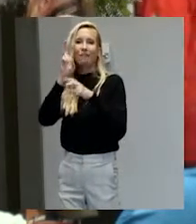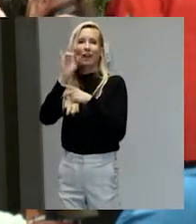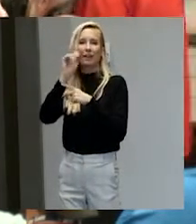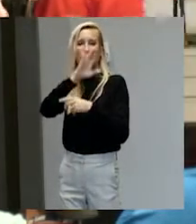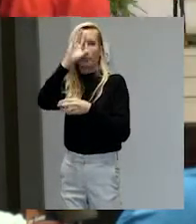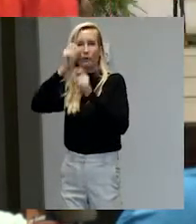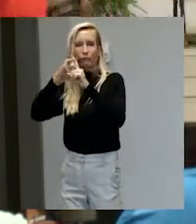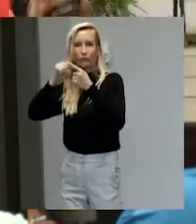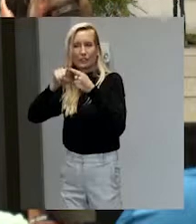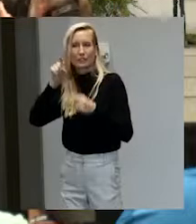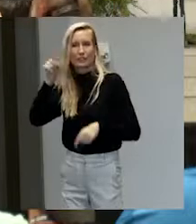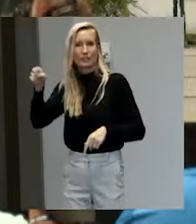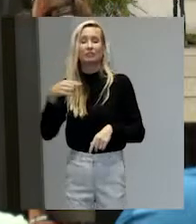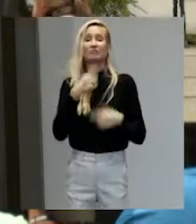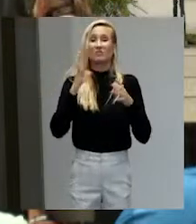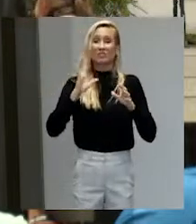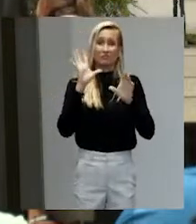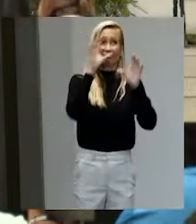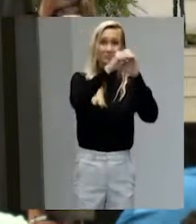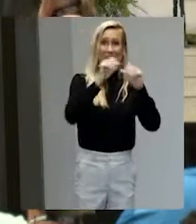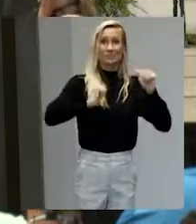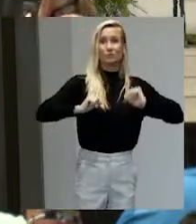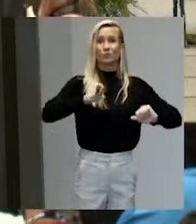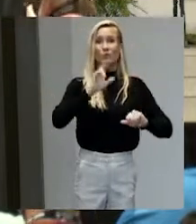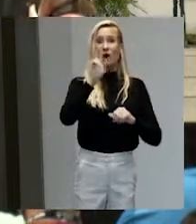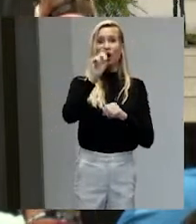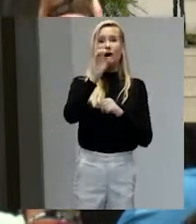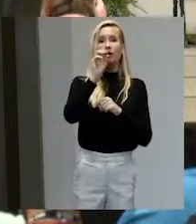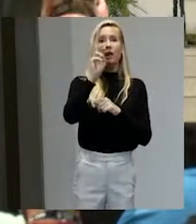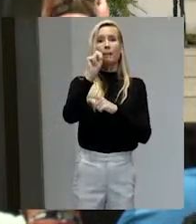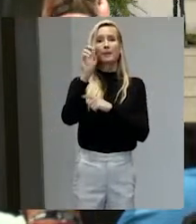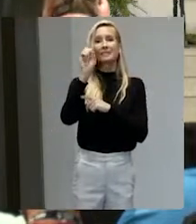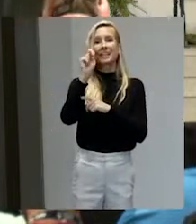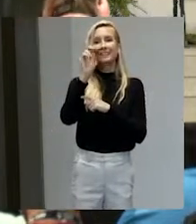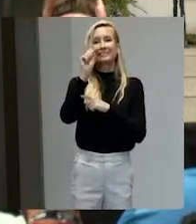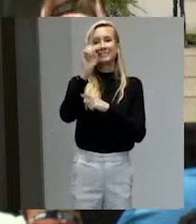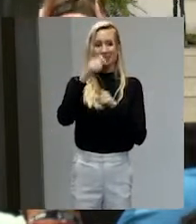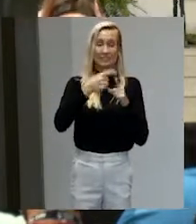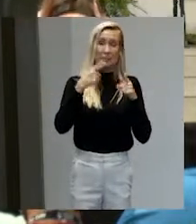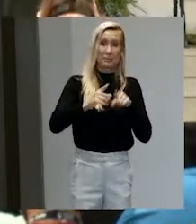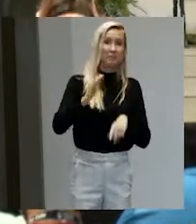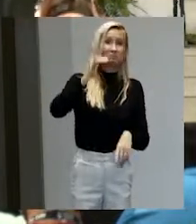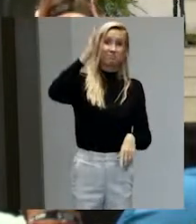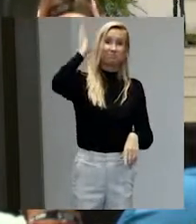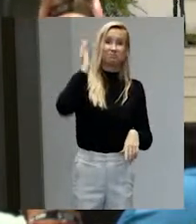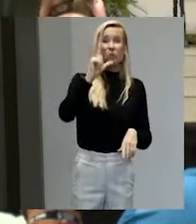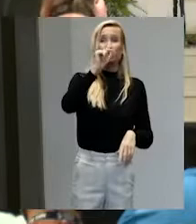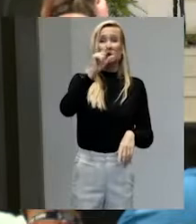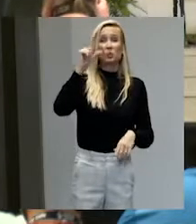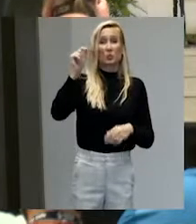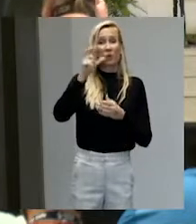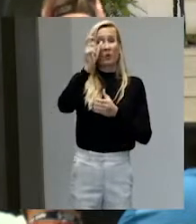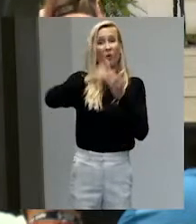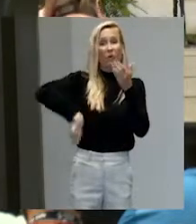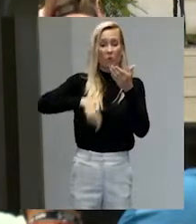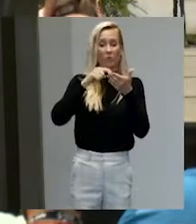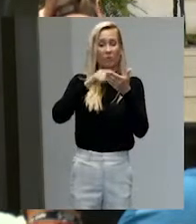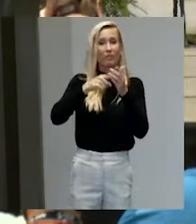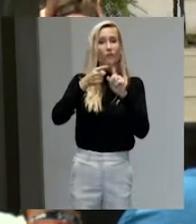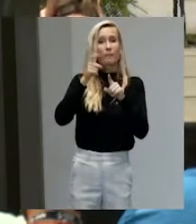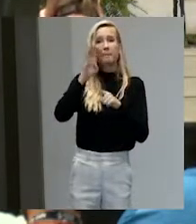and was featured in the December 2020 BuzzFeed article, 5 Autistic Actors You Should Be Watching